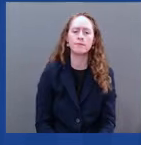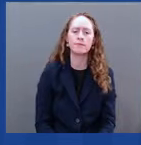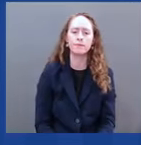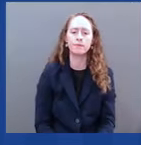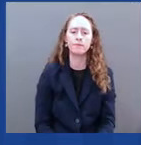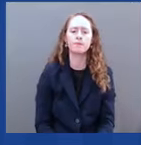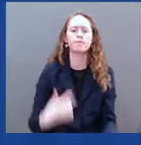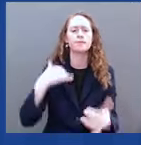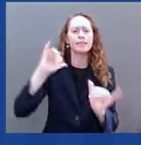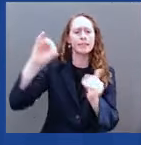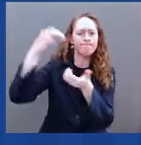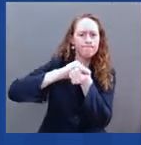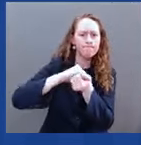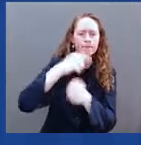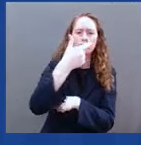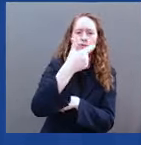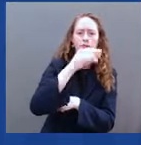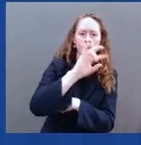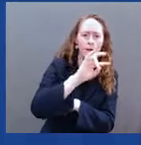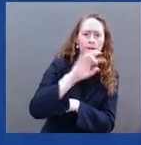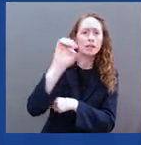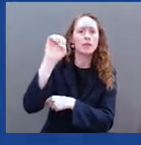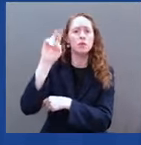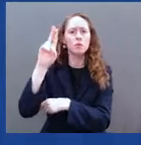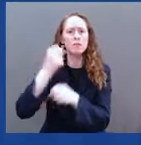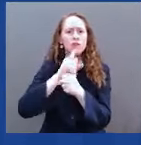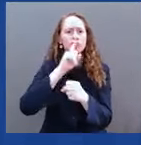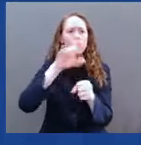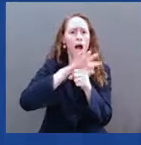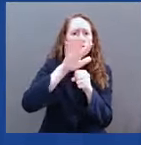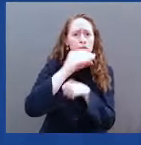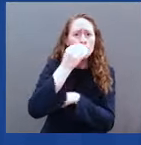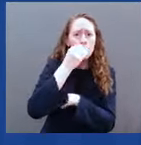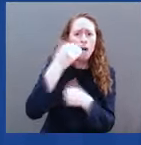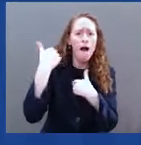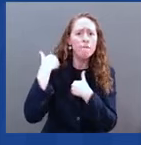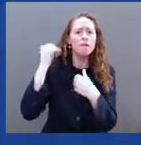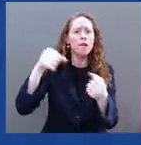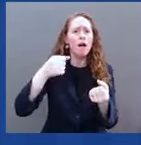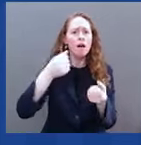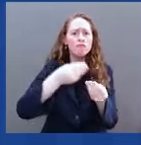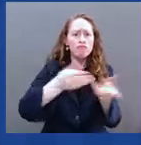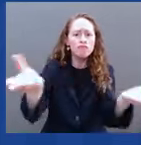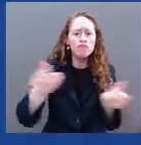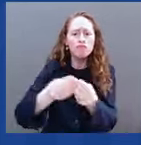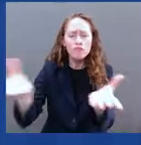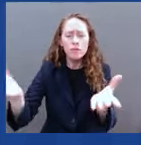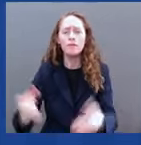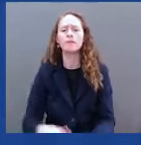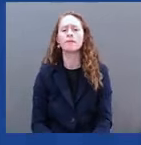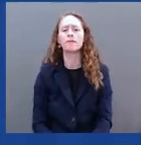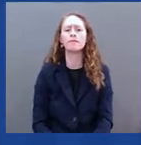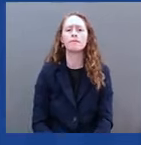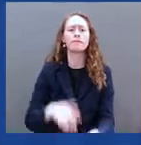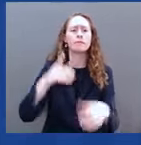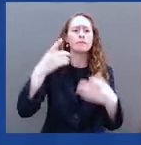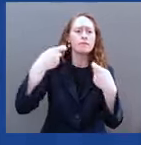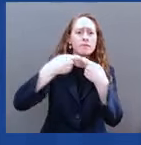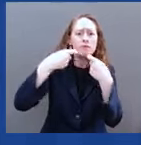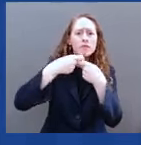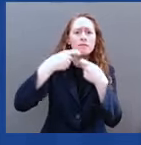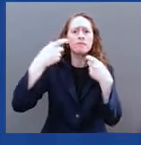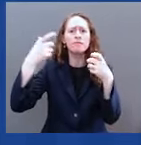as energy security. And I'll have more to say about that tomorrow. We're also announcing new sanctions of more